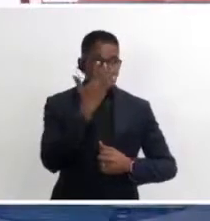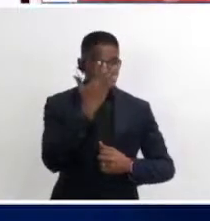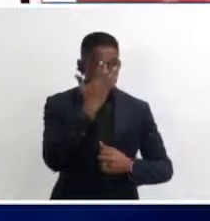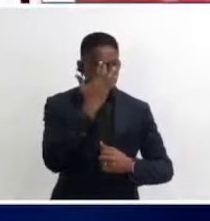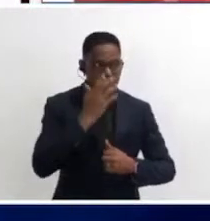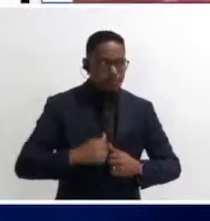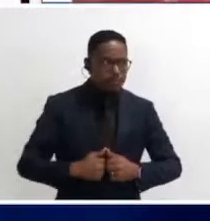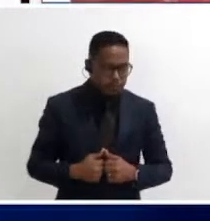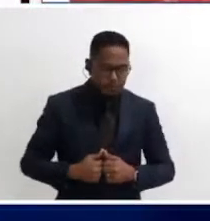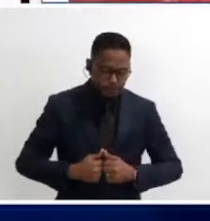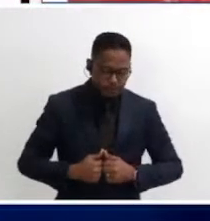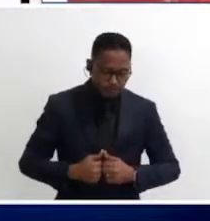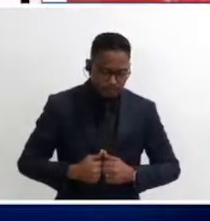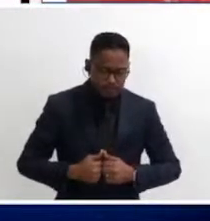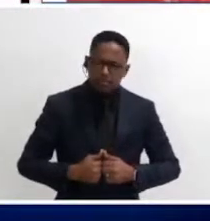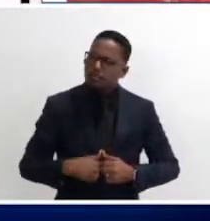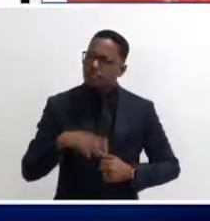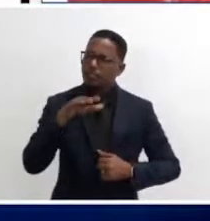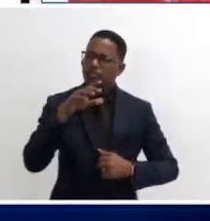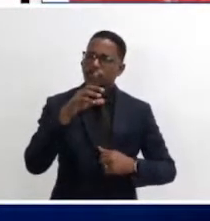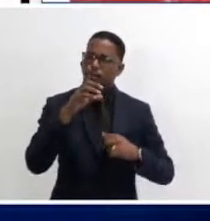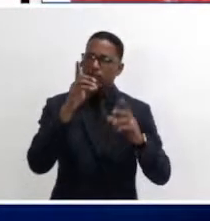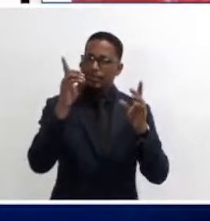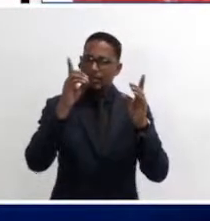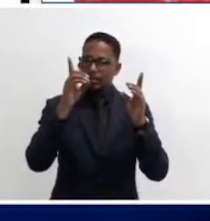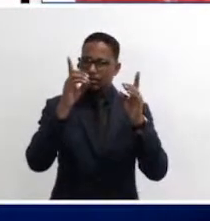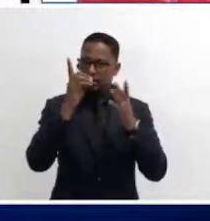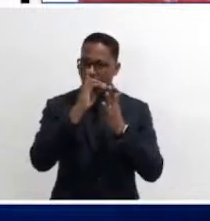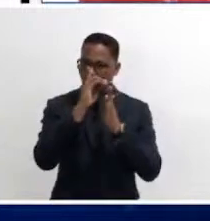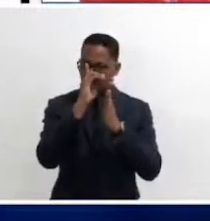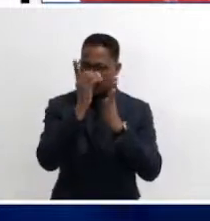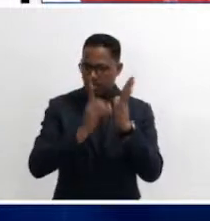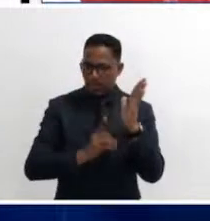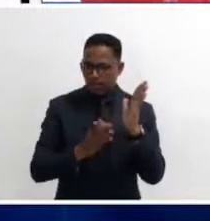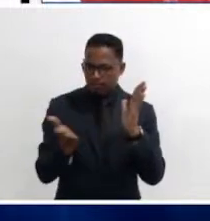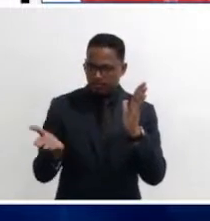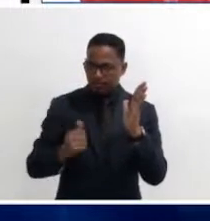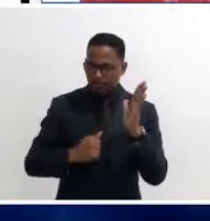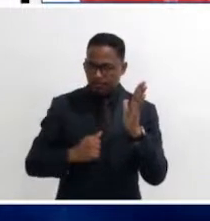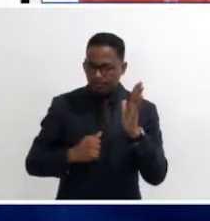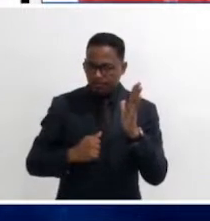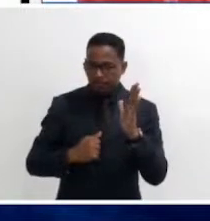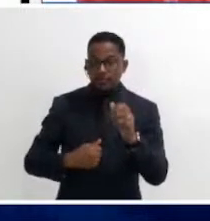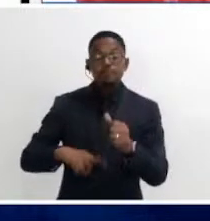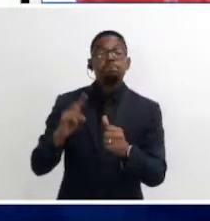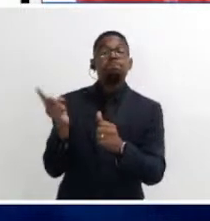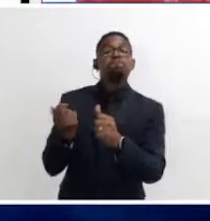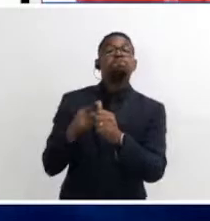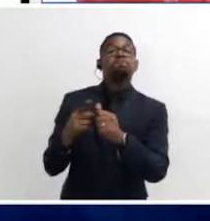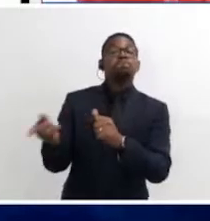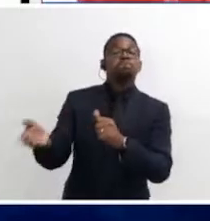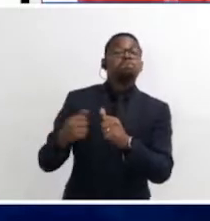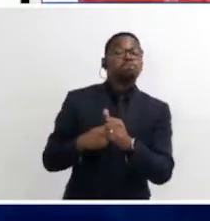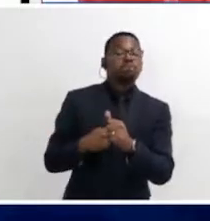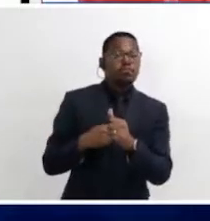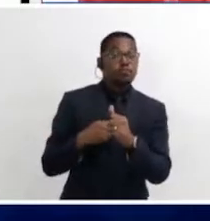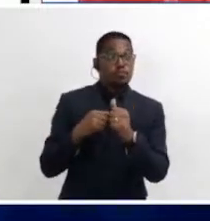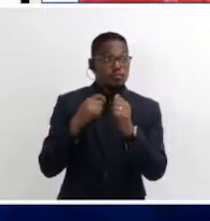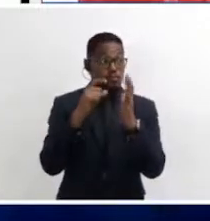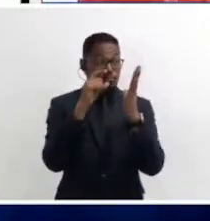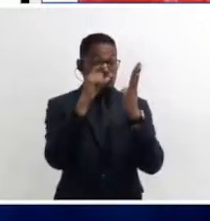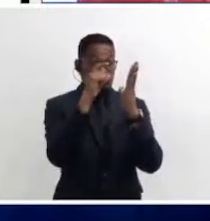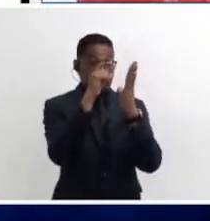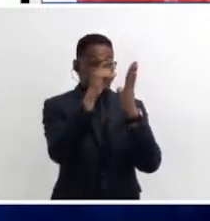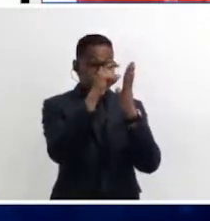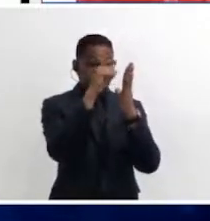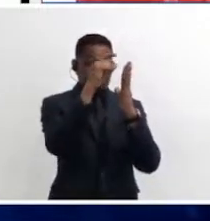In terms of chip design, bond pads are typically in one of two fashions.